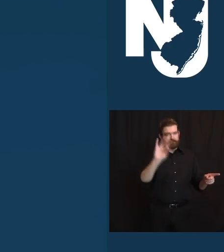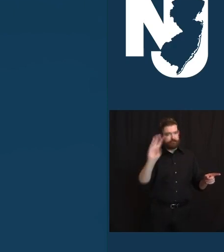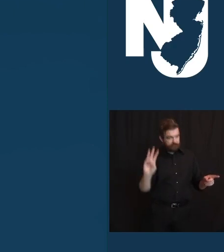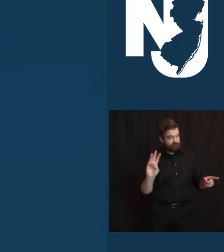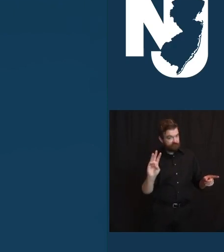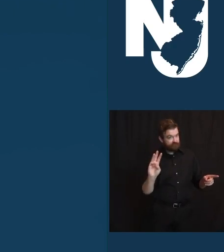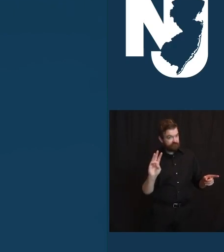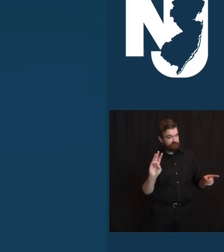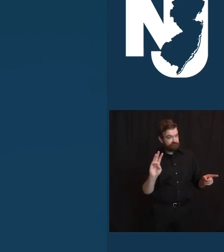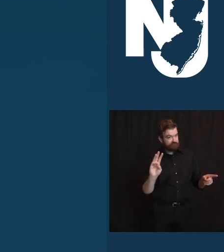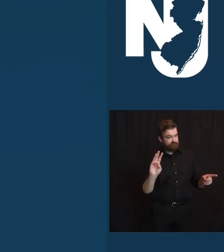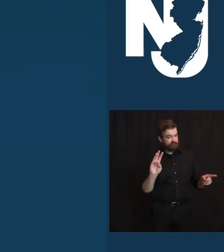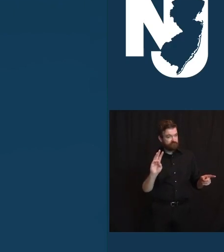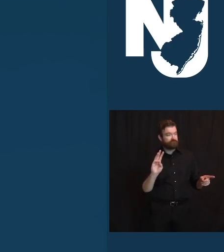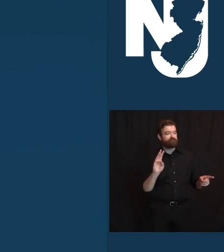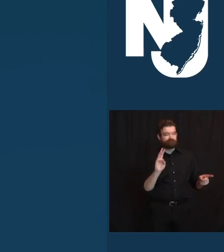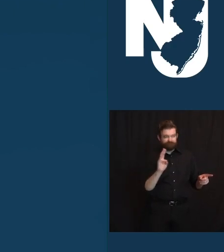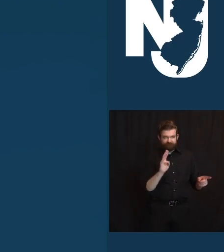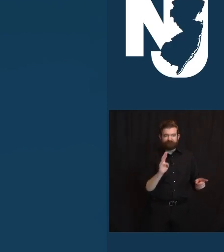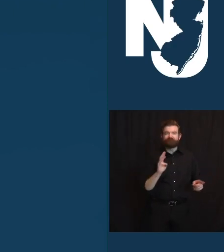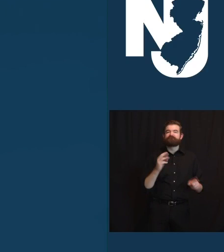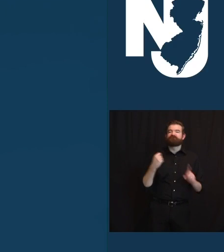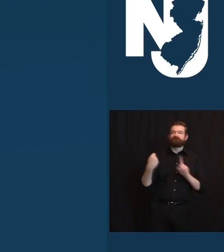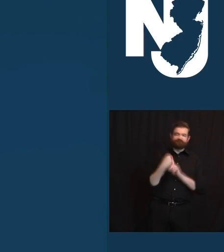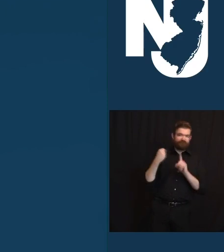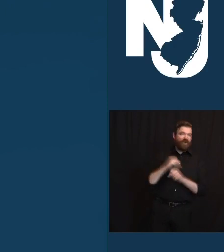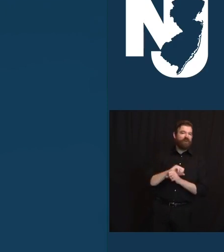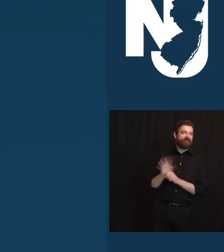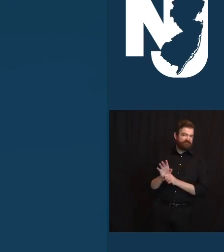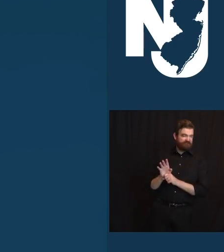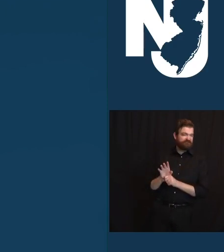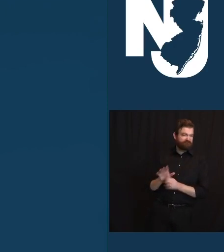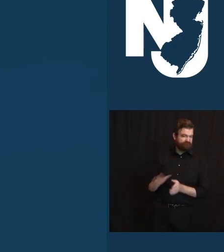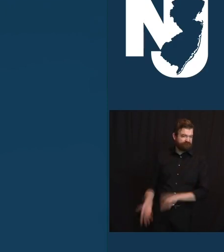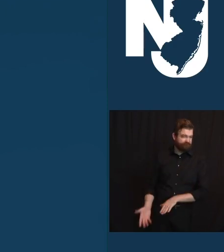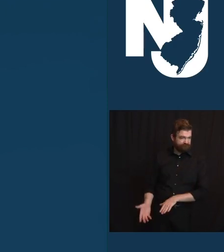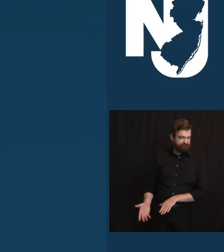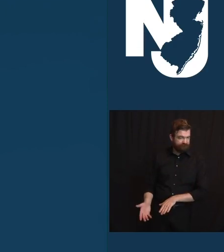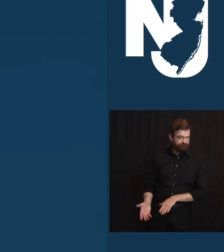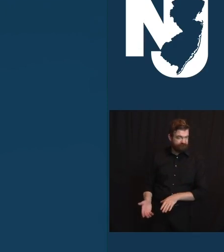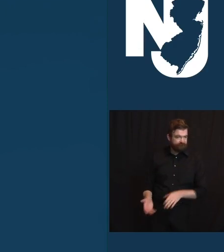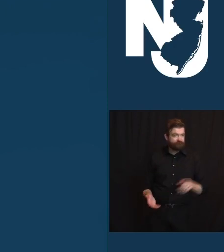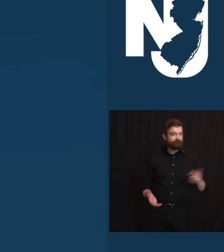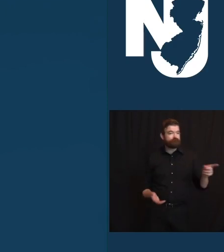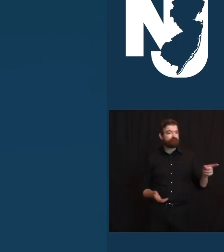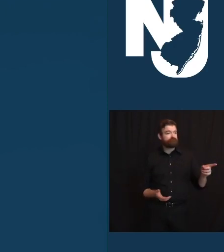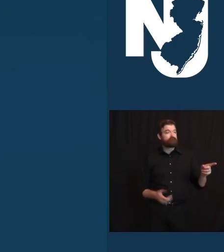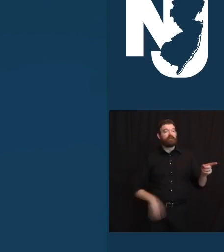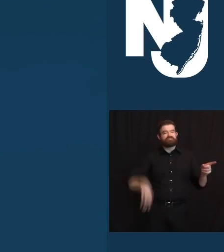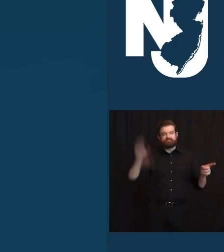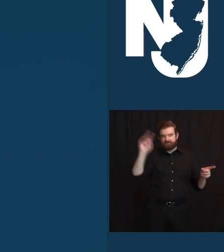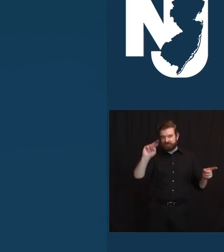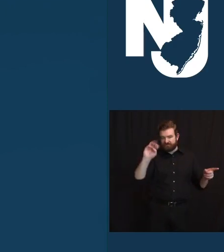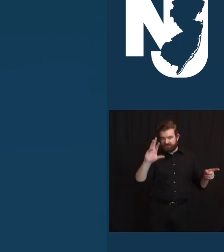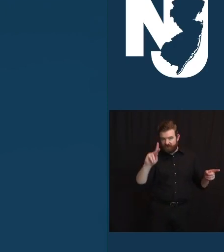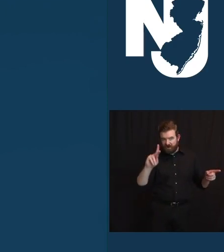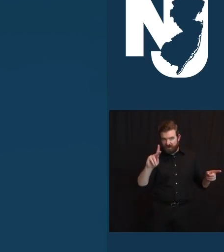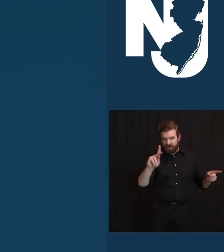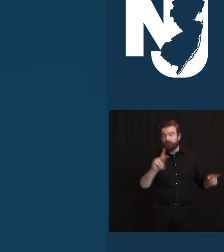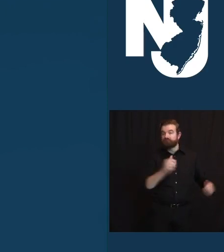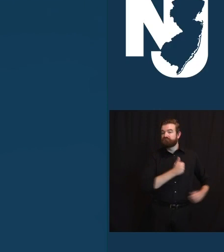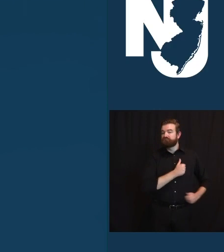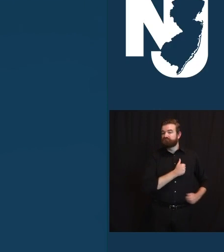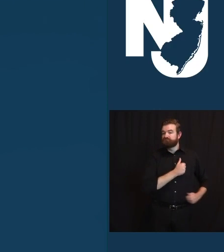COVID-19 took him away. A Newark native and a United States Army veteran, he most recently lived in West